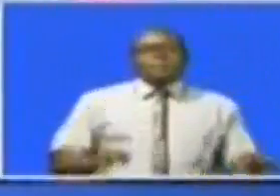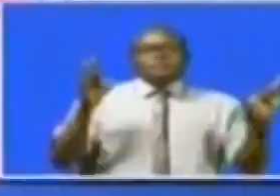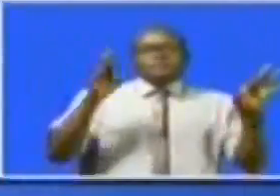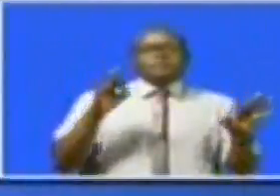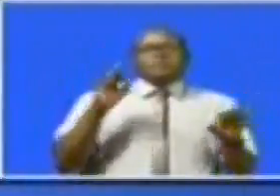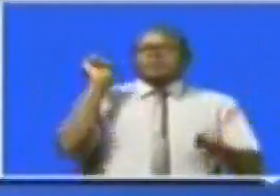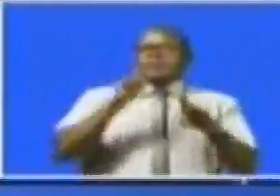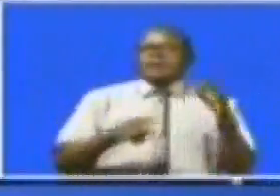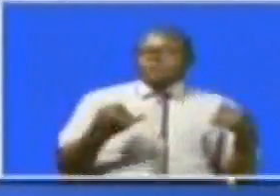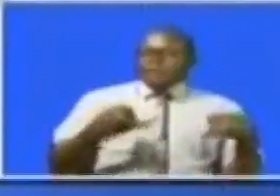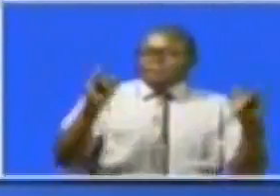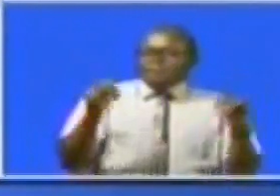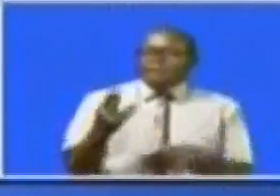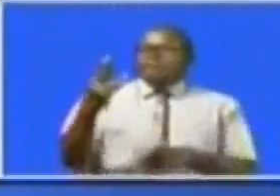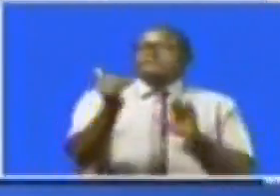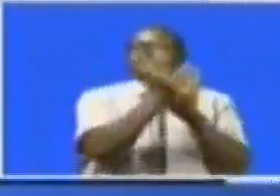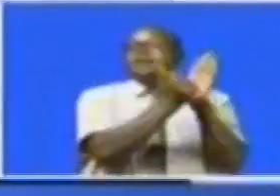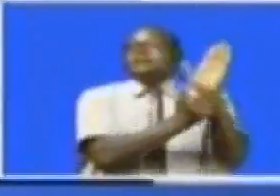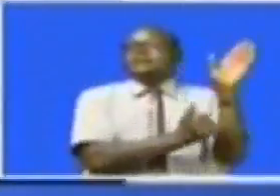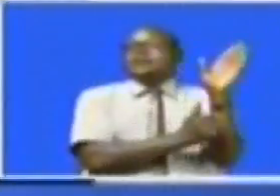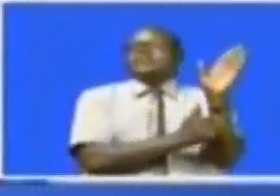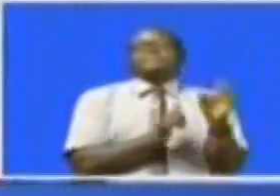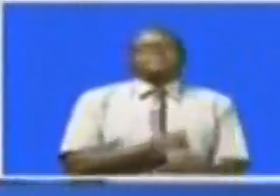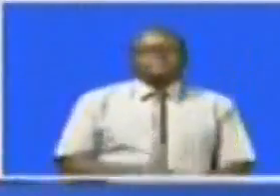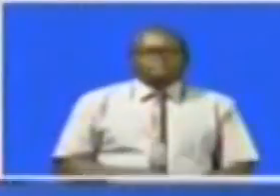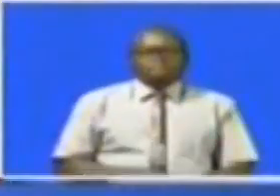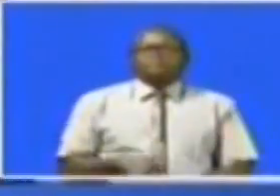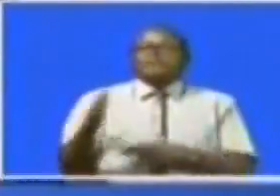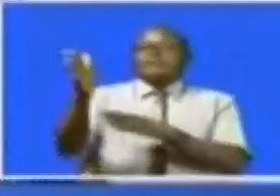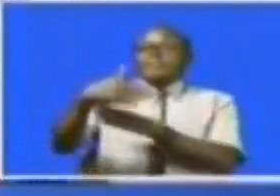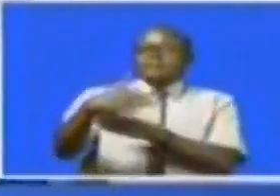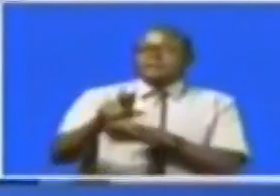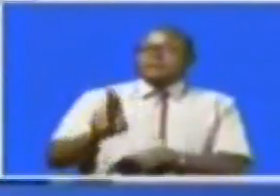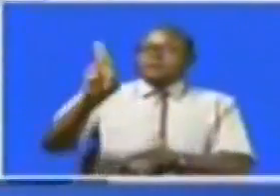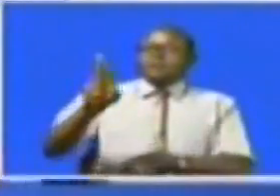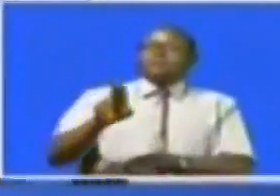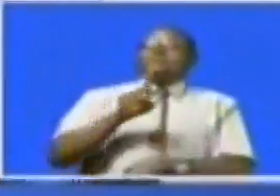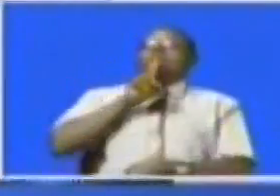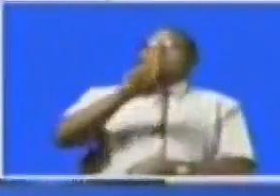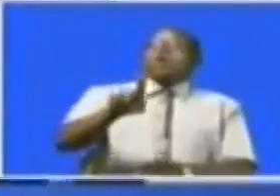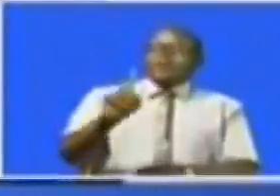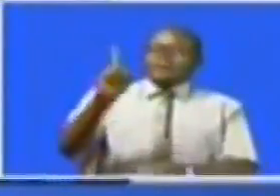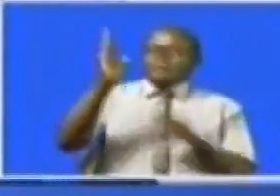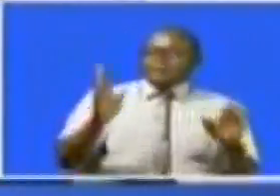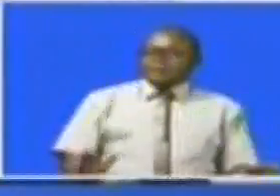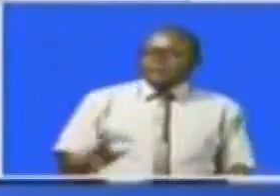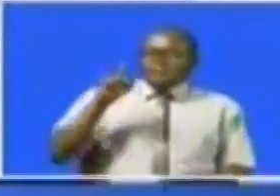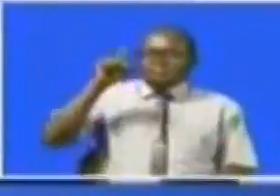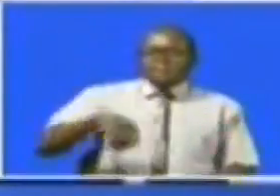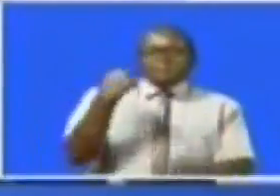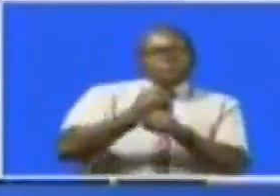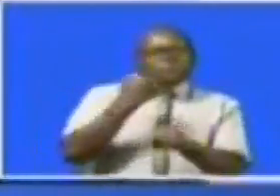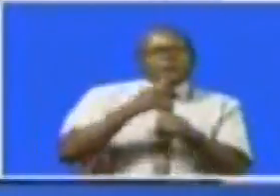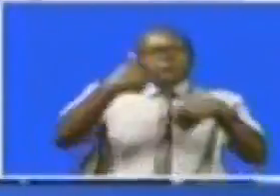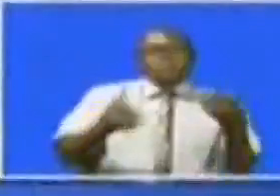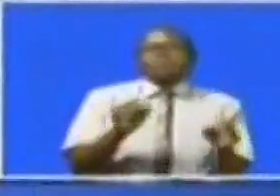keen to implement the Big Four agenda that will be part of his legacy. On Thursday, Uhuru read the riot act to cabinet secretaries to toe the line or